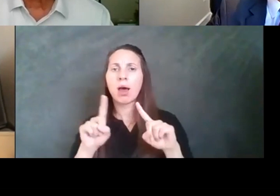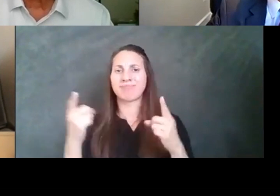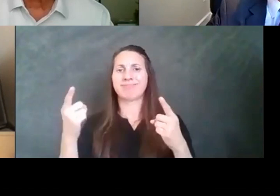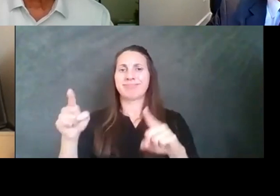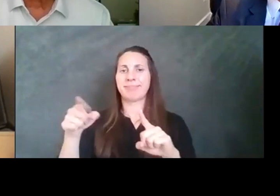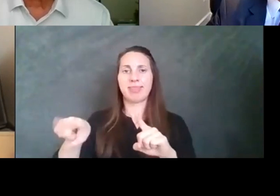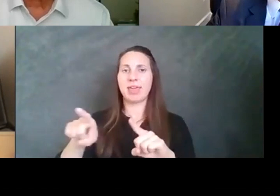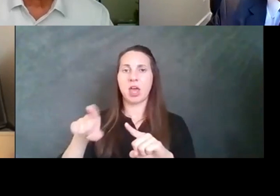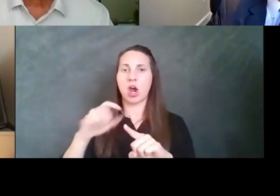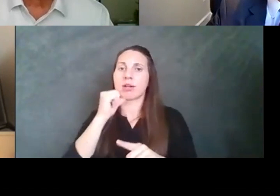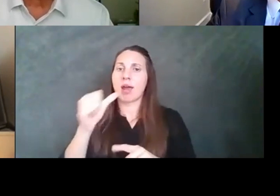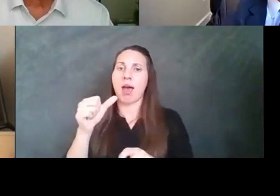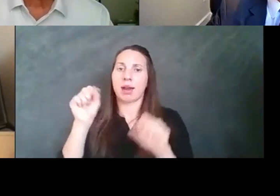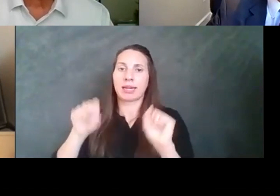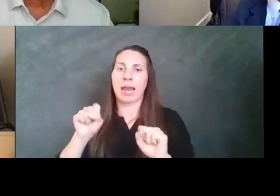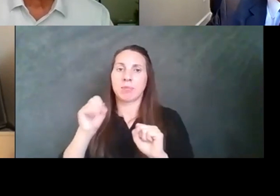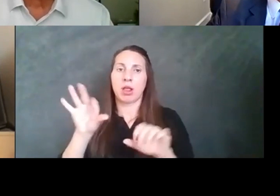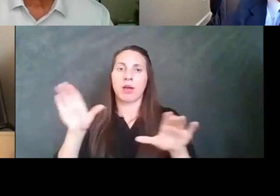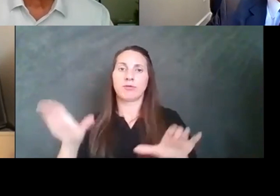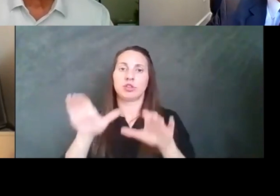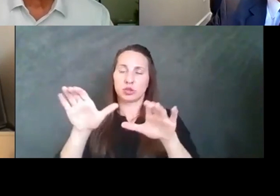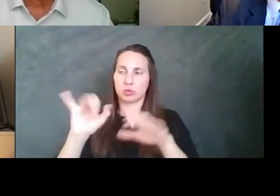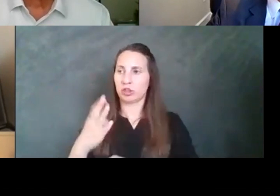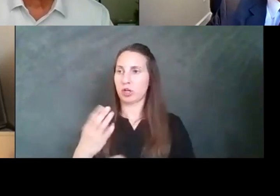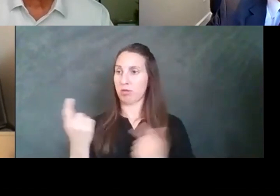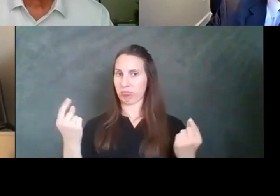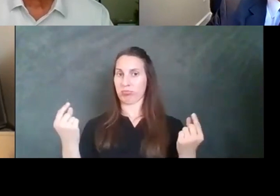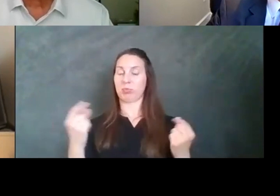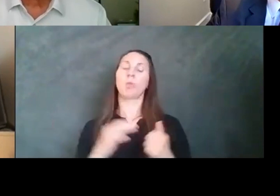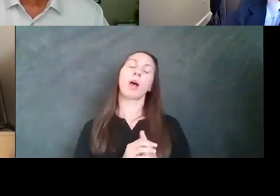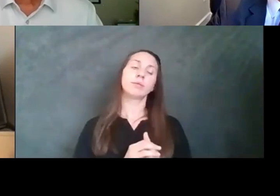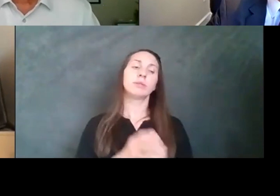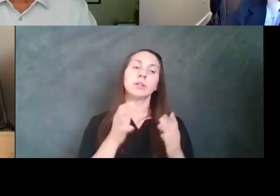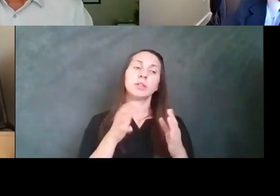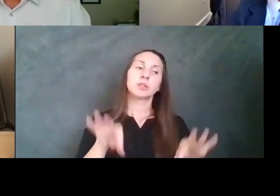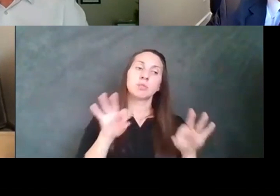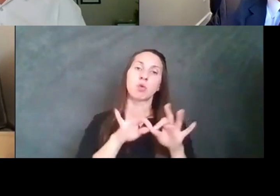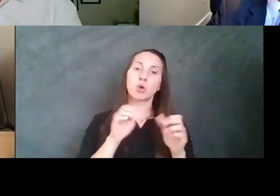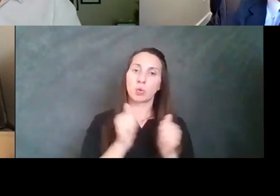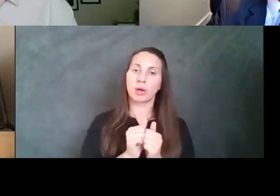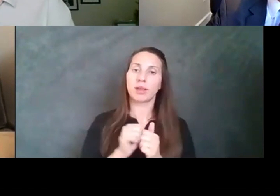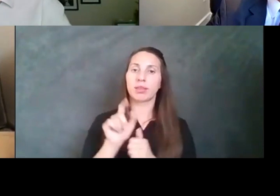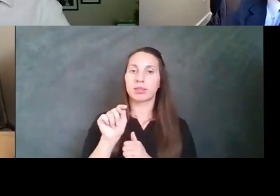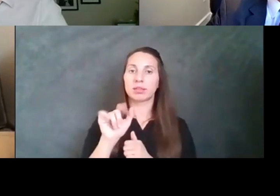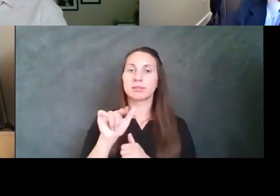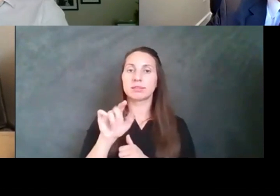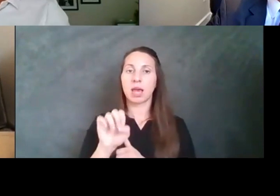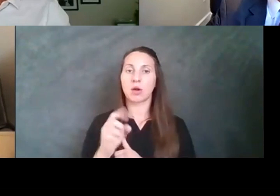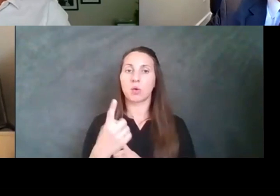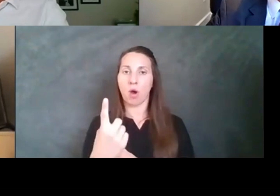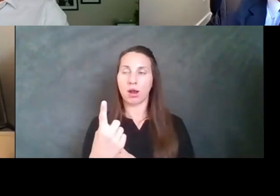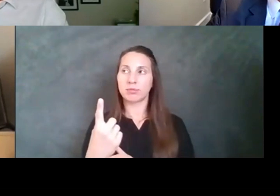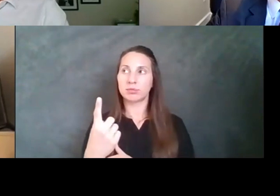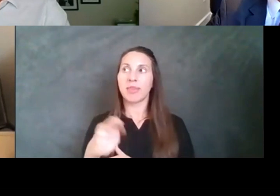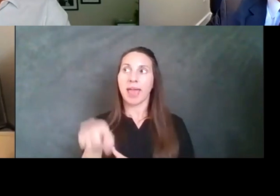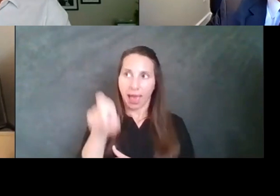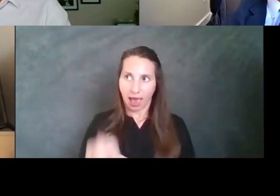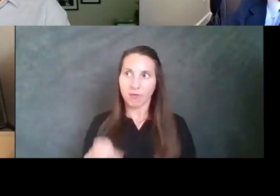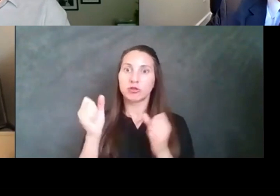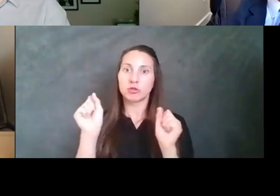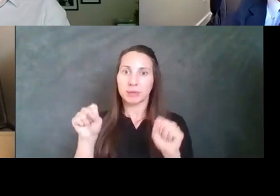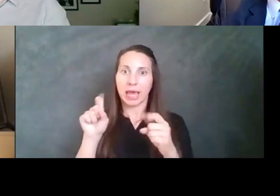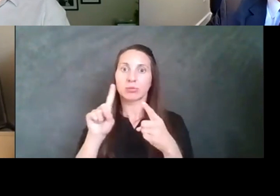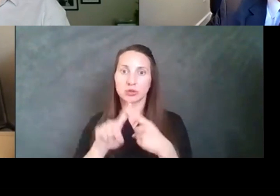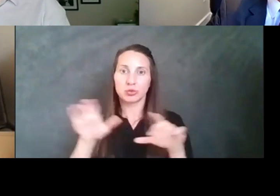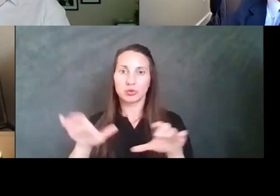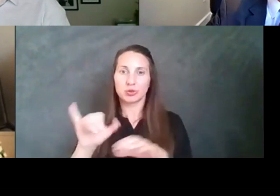I at any point is that they have to be capable of doing the job with or without a reasonable accommodation, which means if you